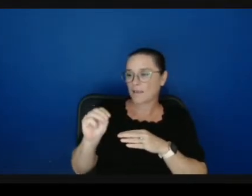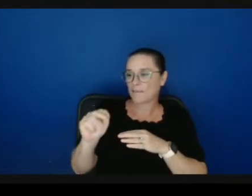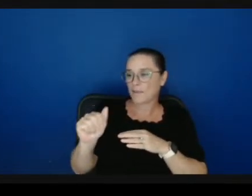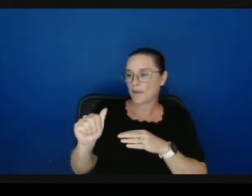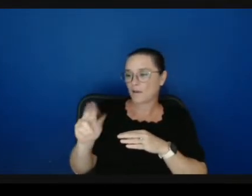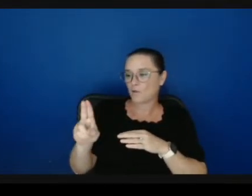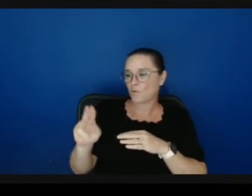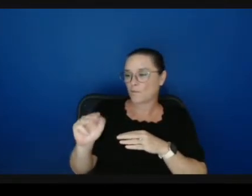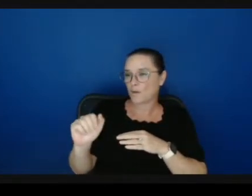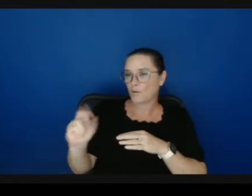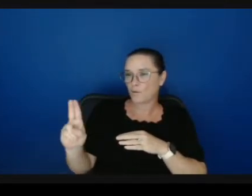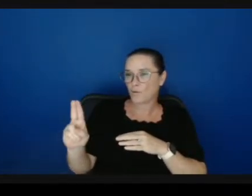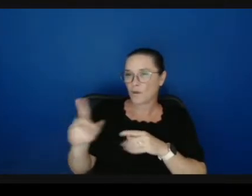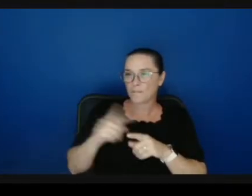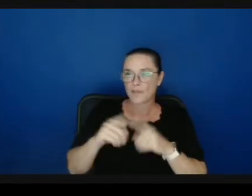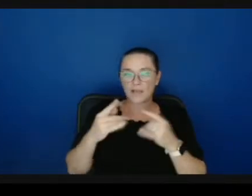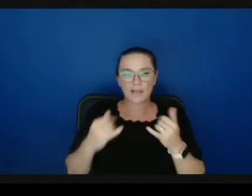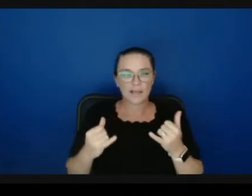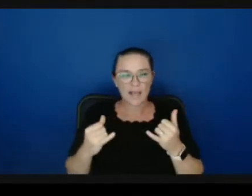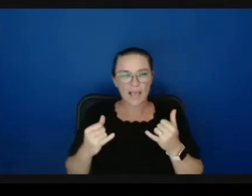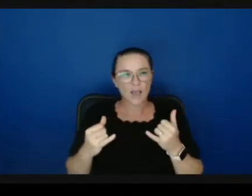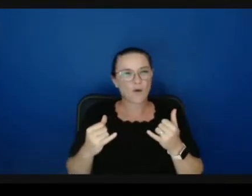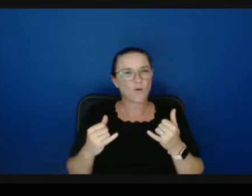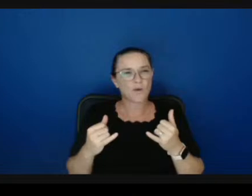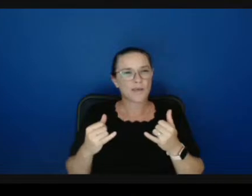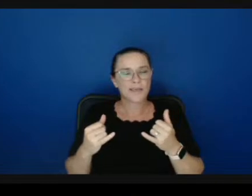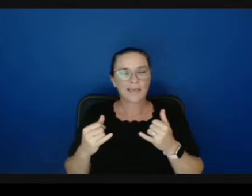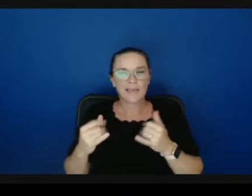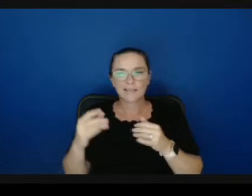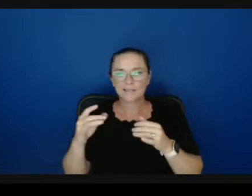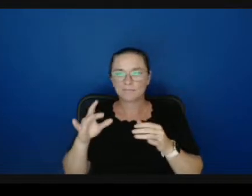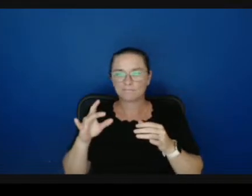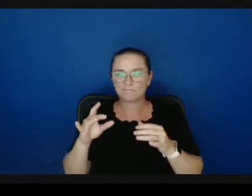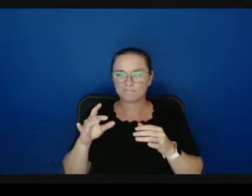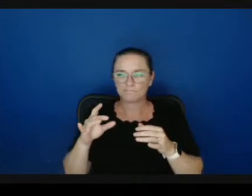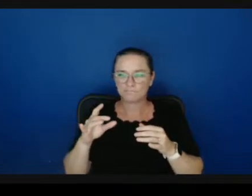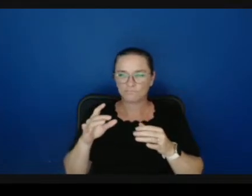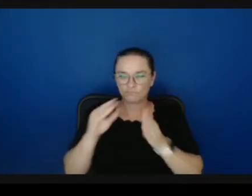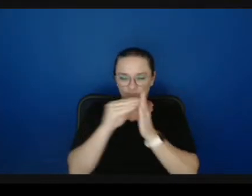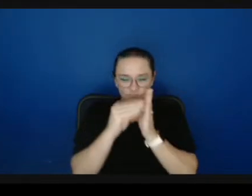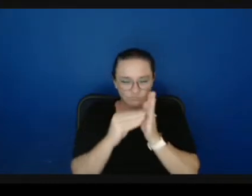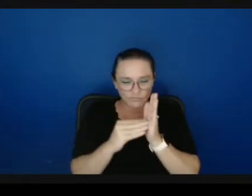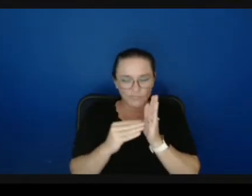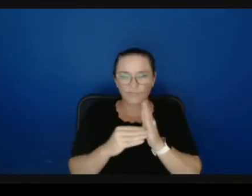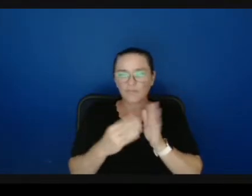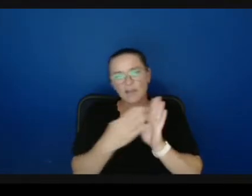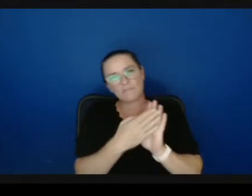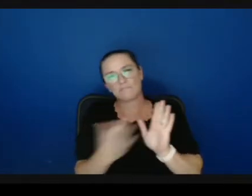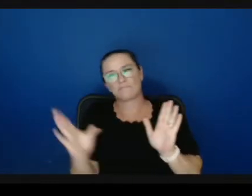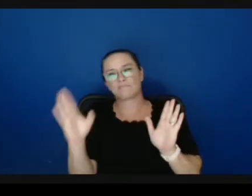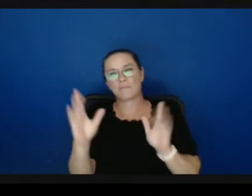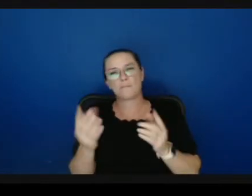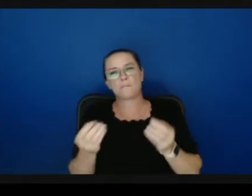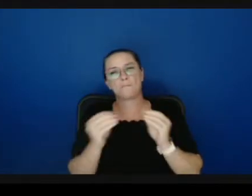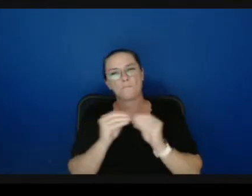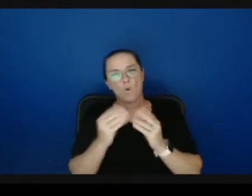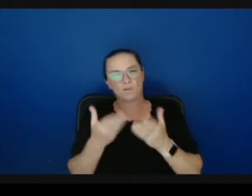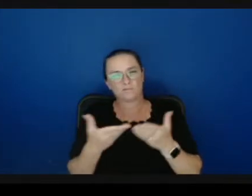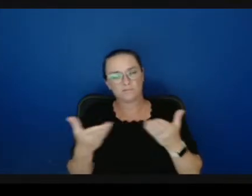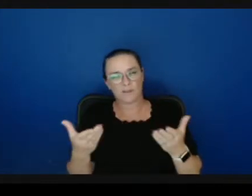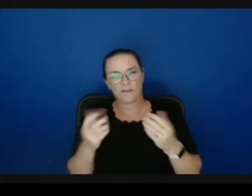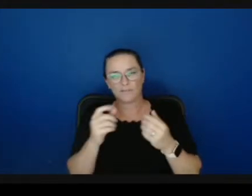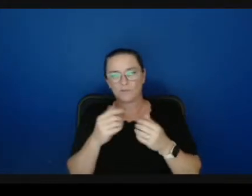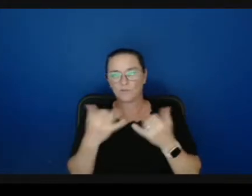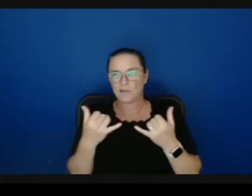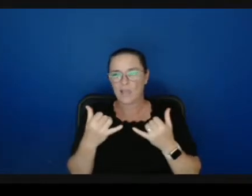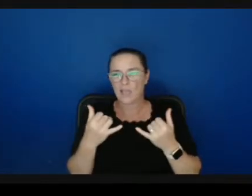But now it's kind of picking up a whole spread of things that maybe is not only Halemaumau. It is showing a little bit more deflation over the